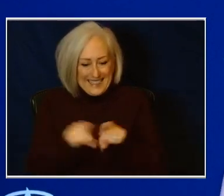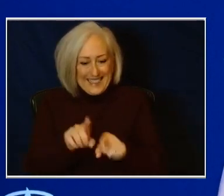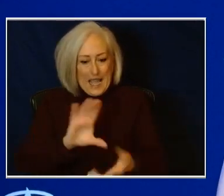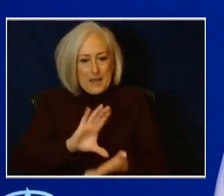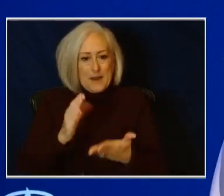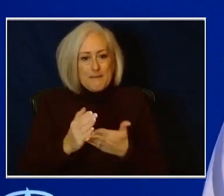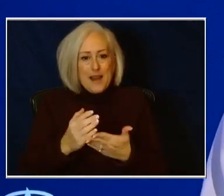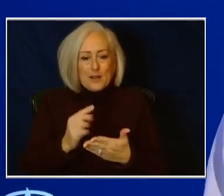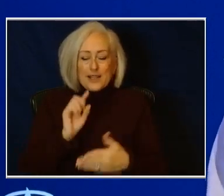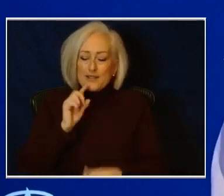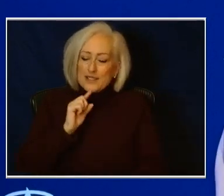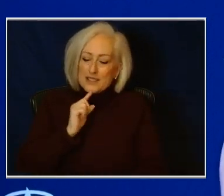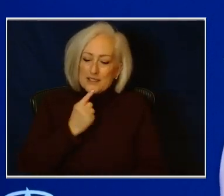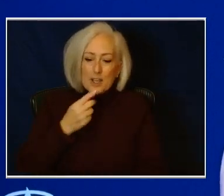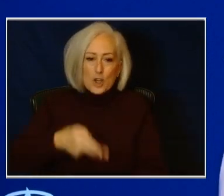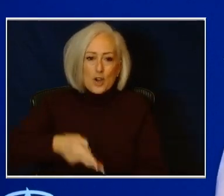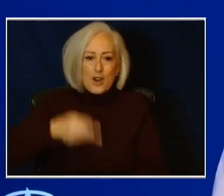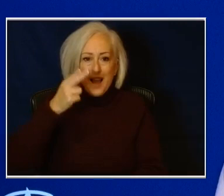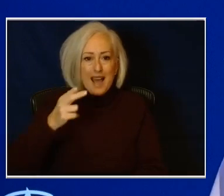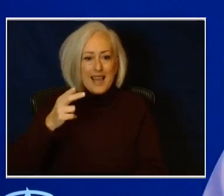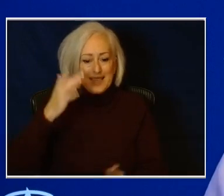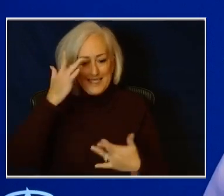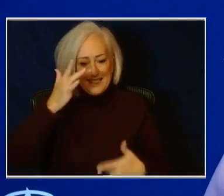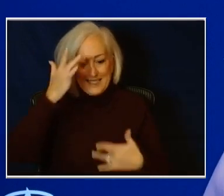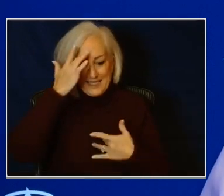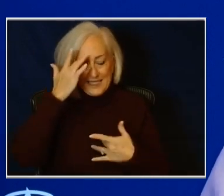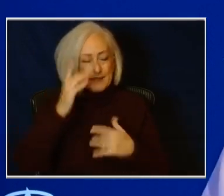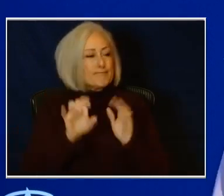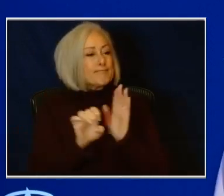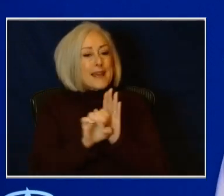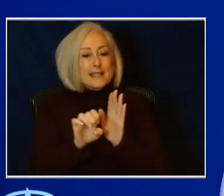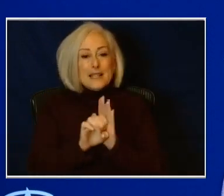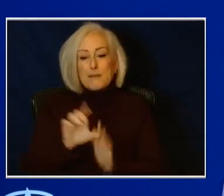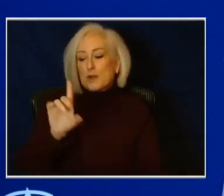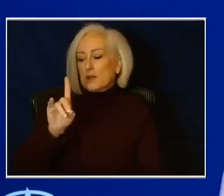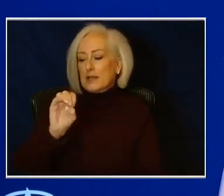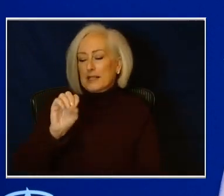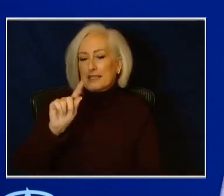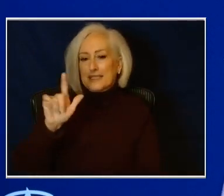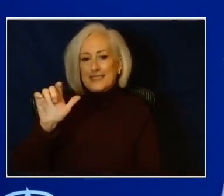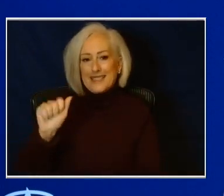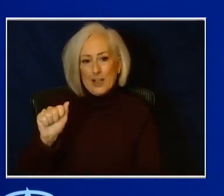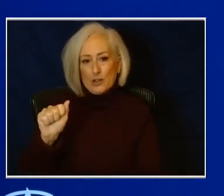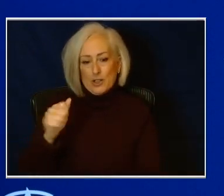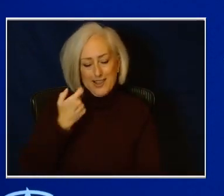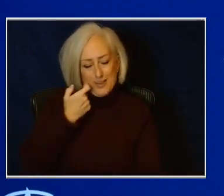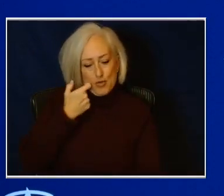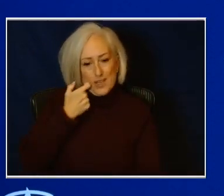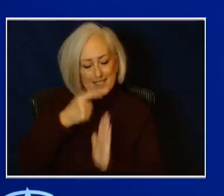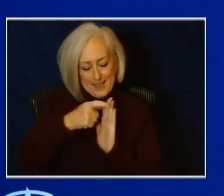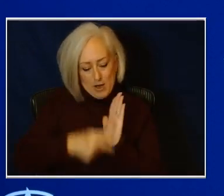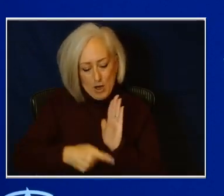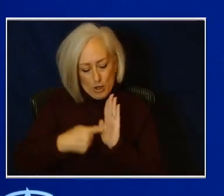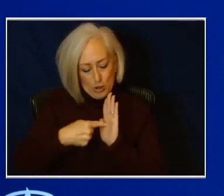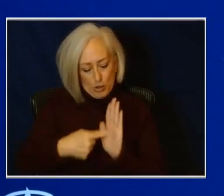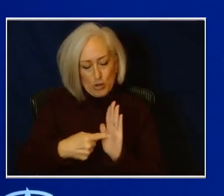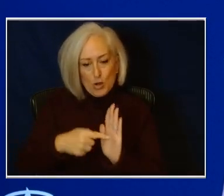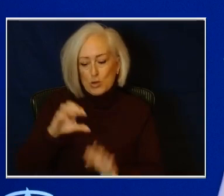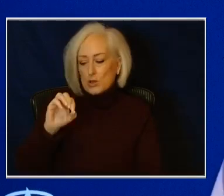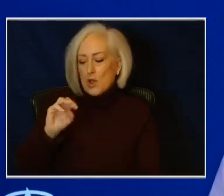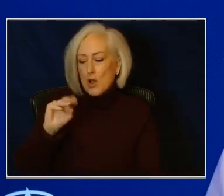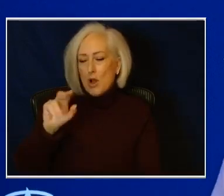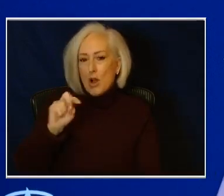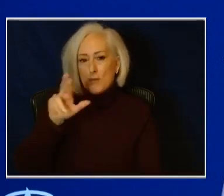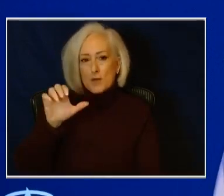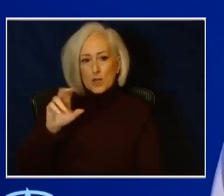of severe disease, save for Delta, which now there's a couple new recent publications that show that the Omicron, initial Omicron variant